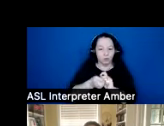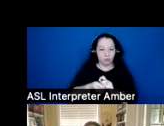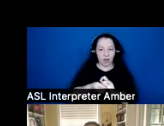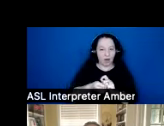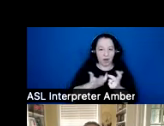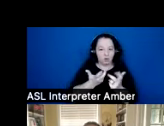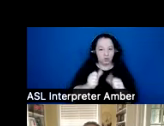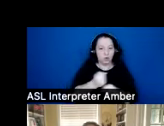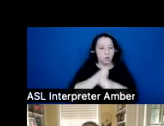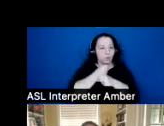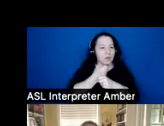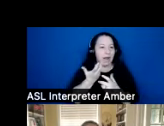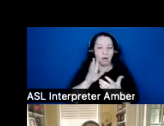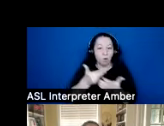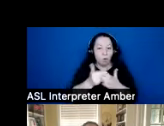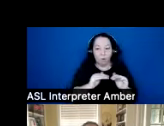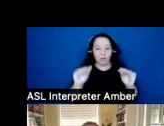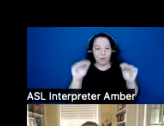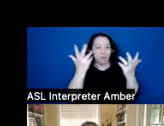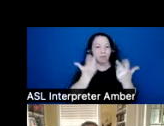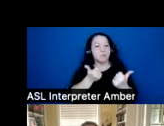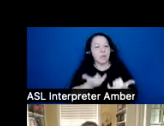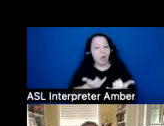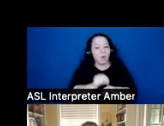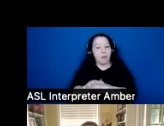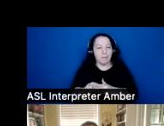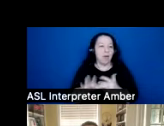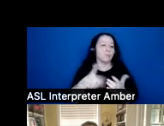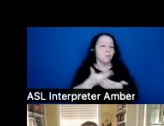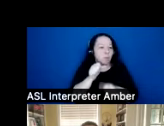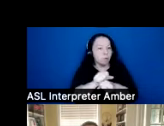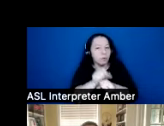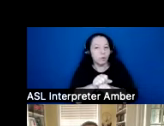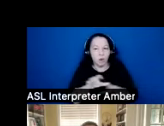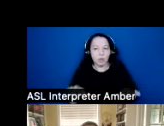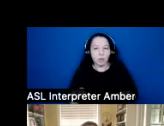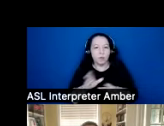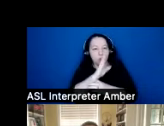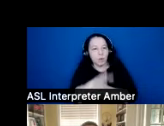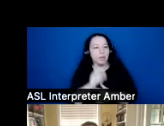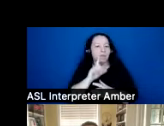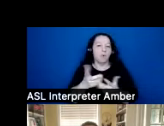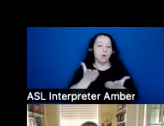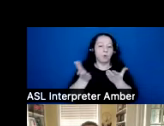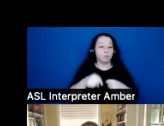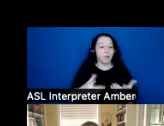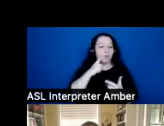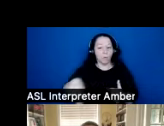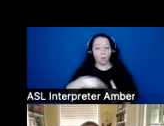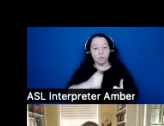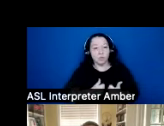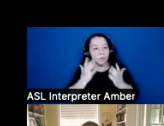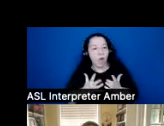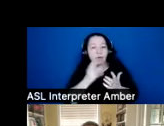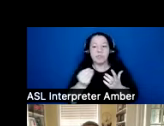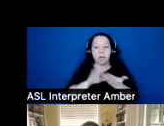levels that we know impact the work that's being done directly to provide services to survivors and community